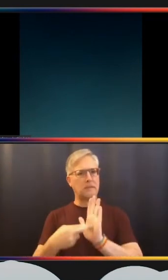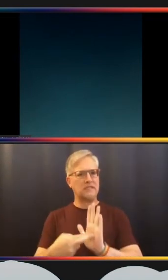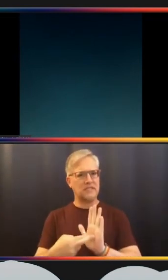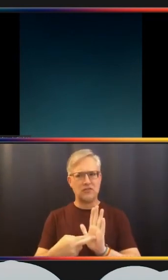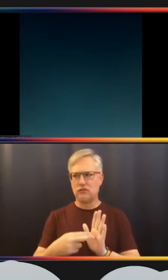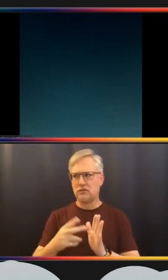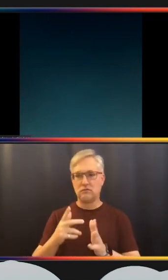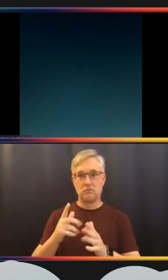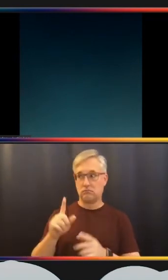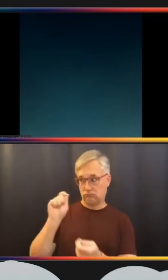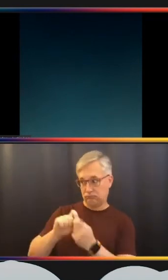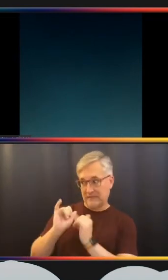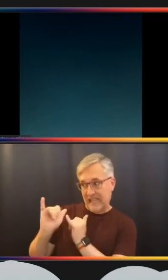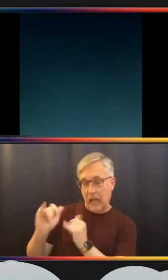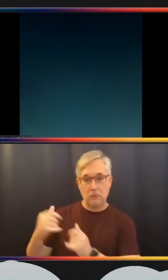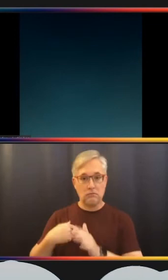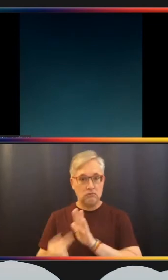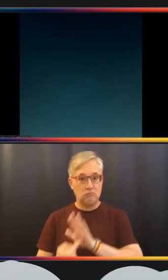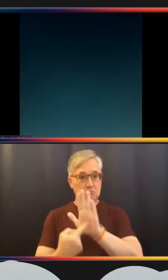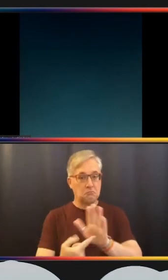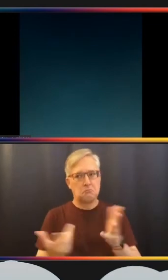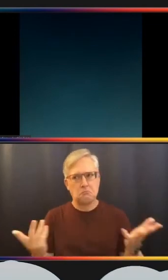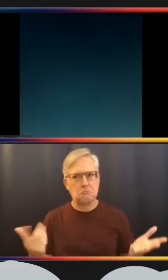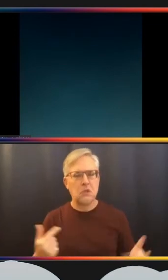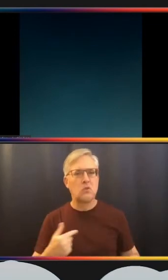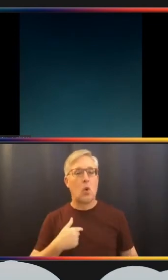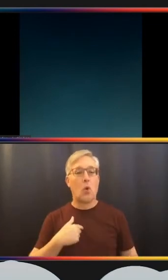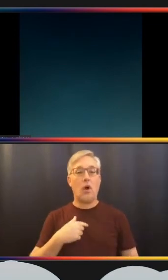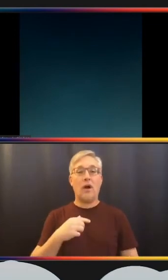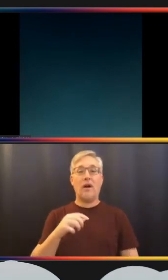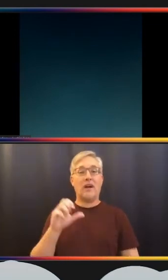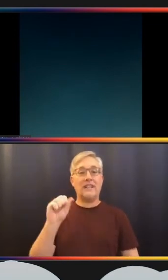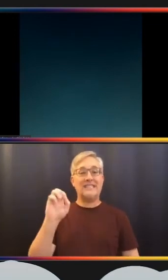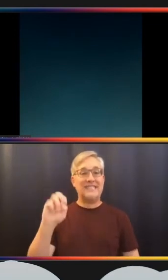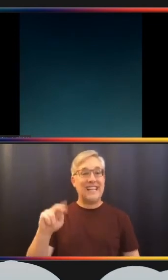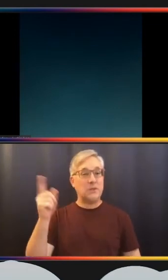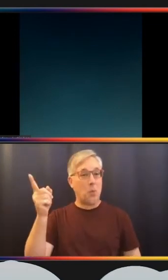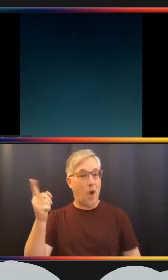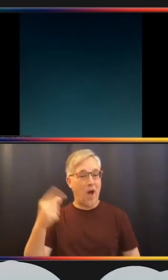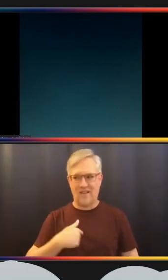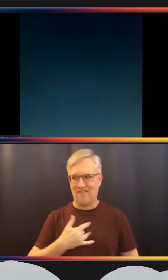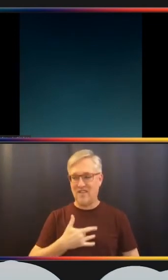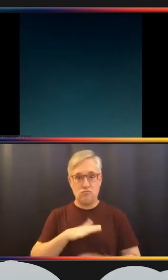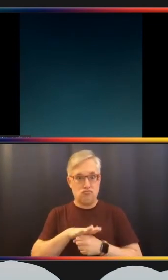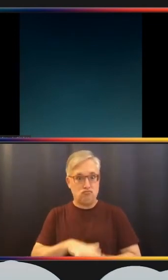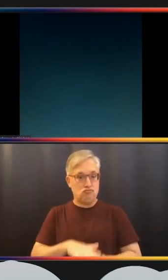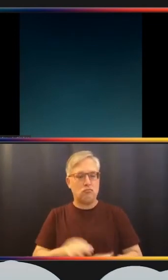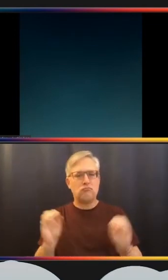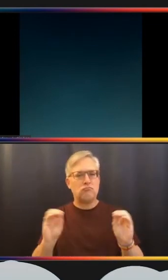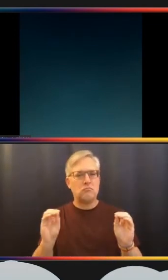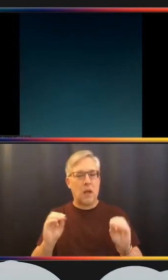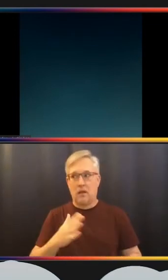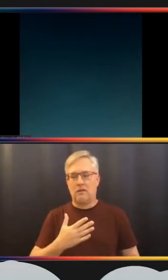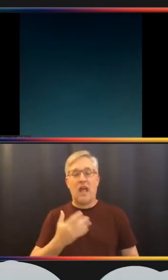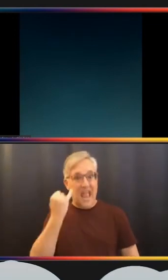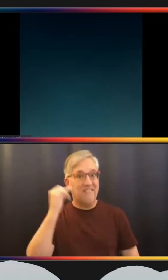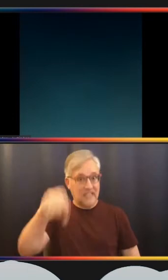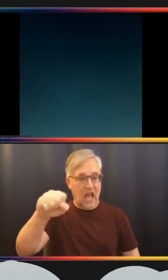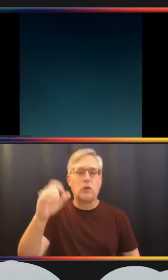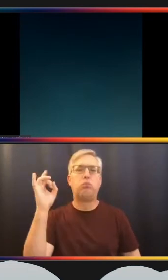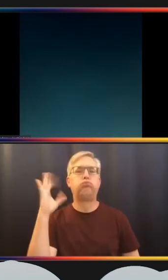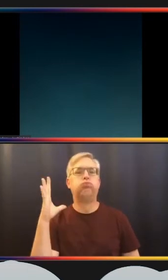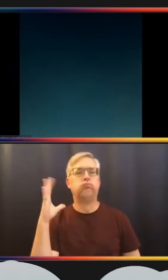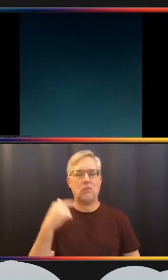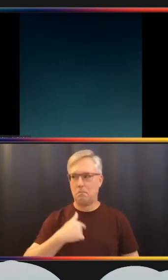thankfully, I didn't feel any pressure season one, because I think it would have been, it was going to be too much. This was my first series regular, and it was my first, you